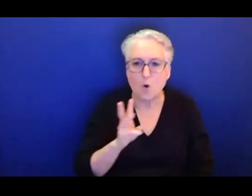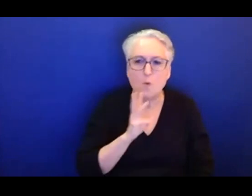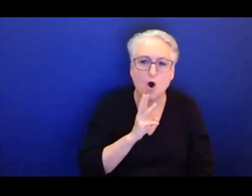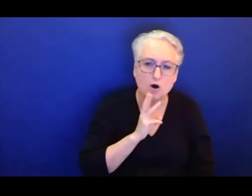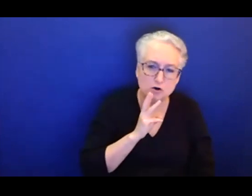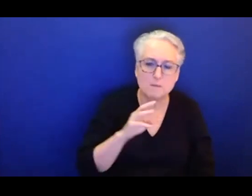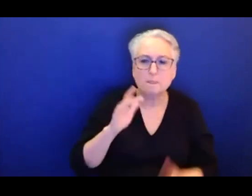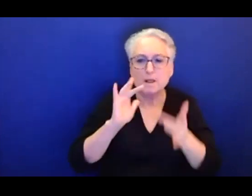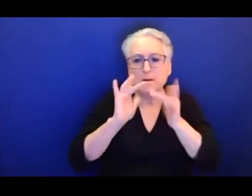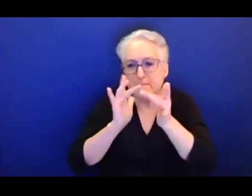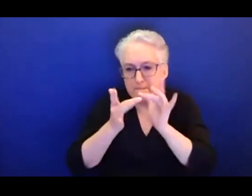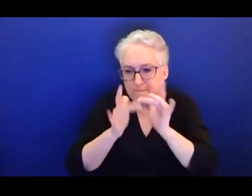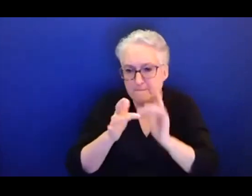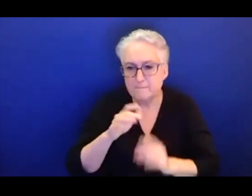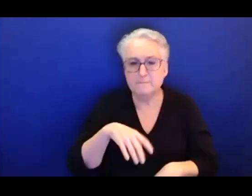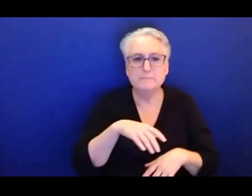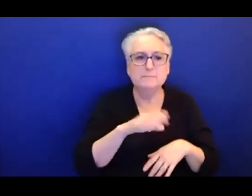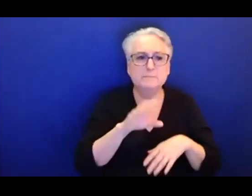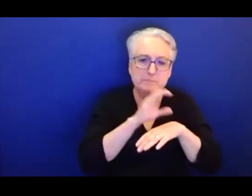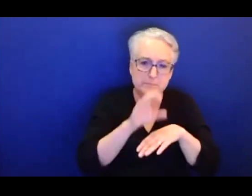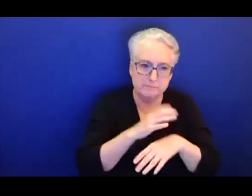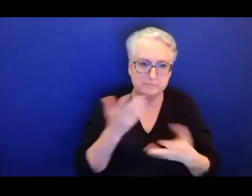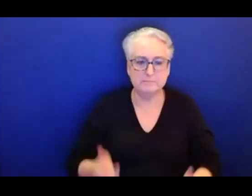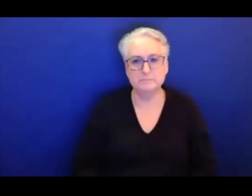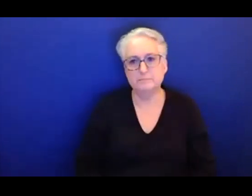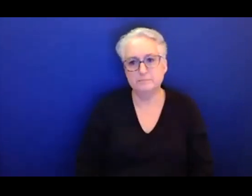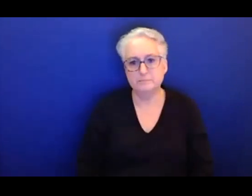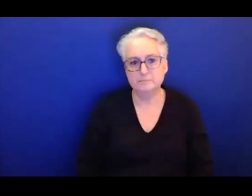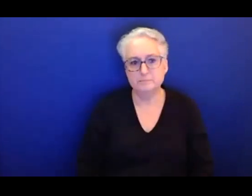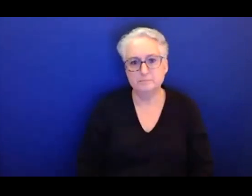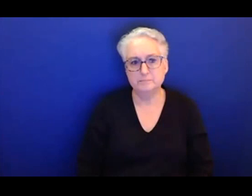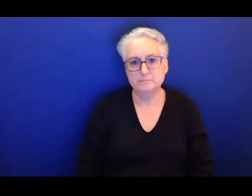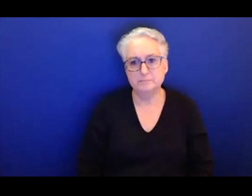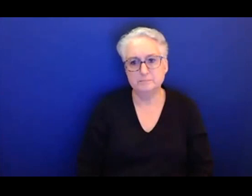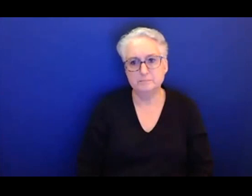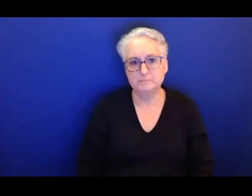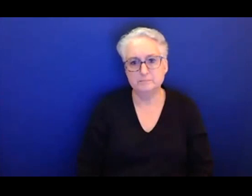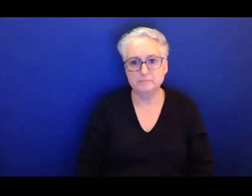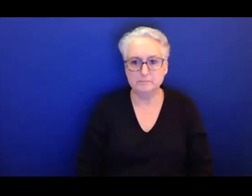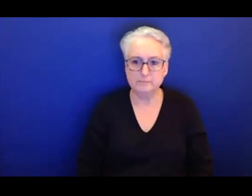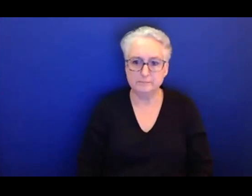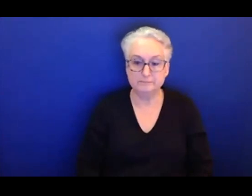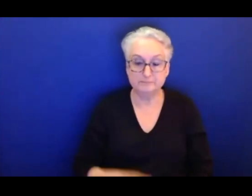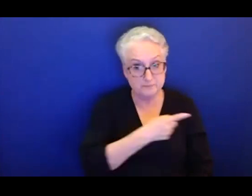the continuing opportunity is currently you can go online to